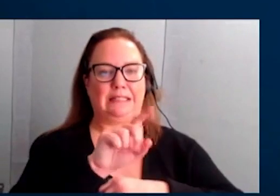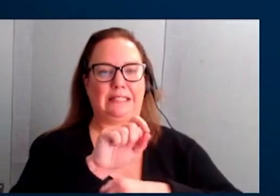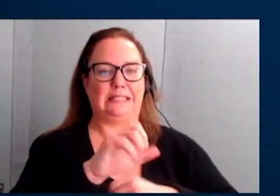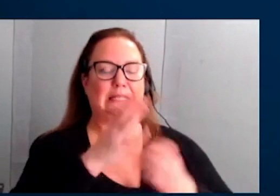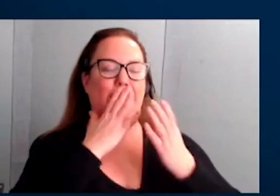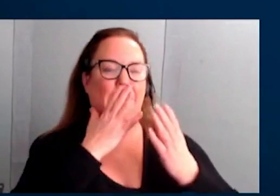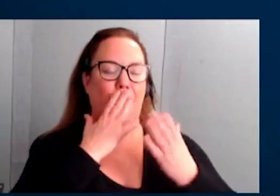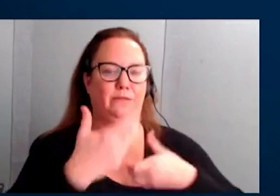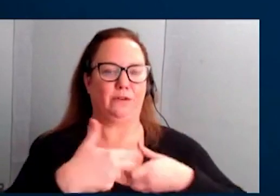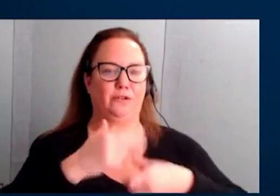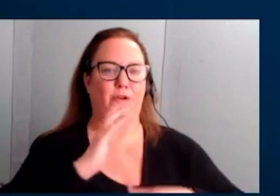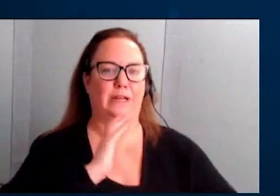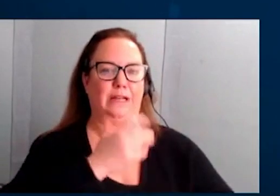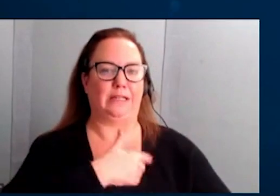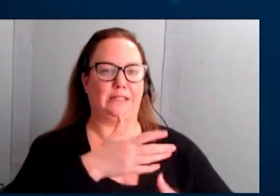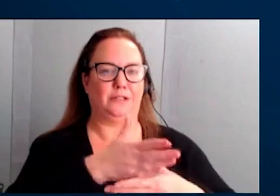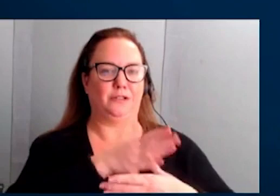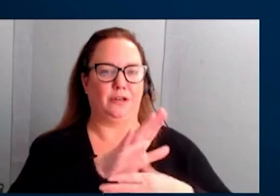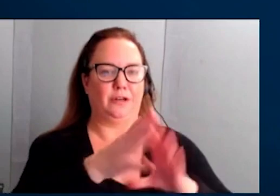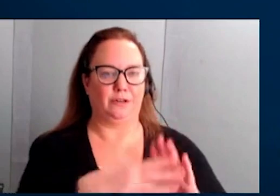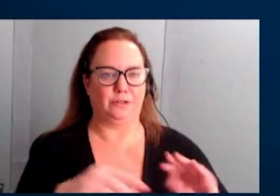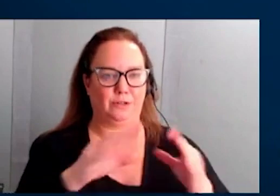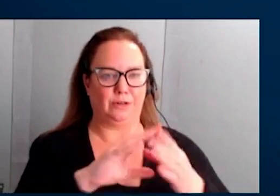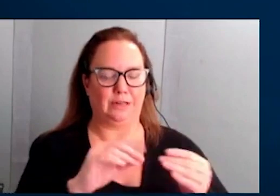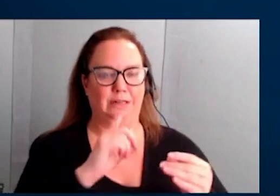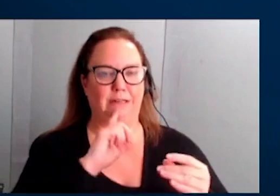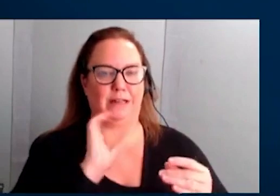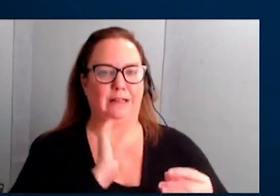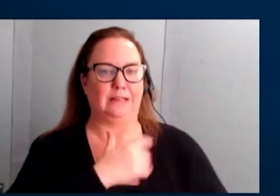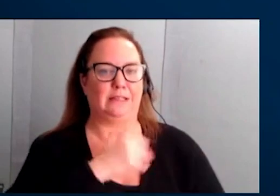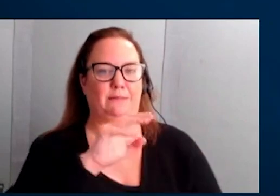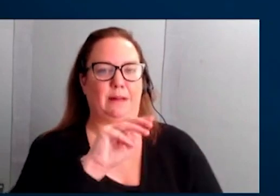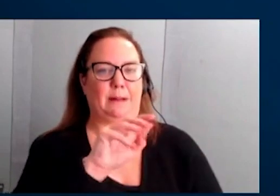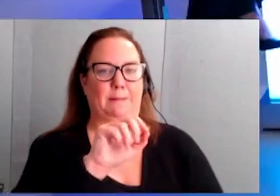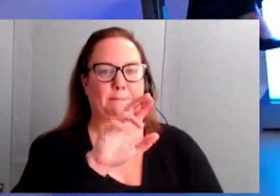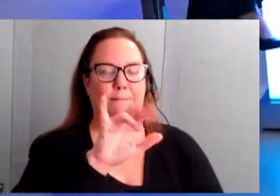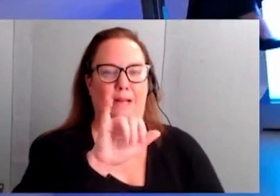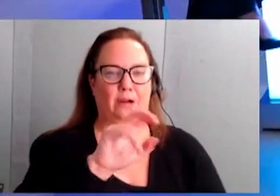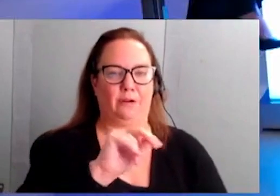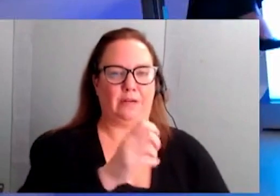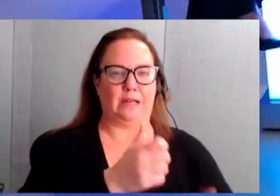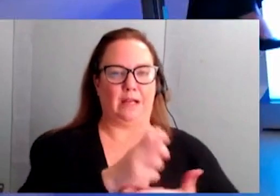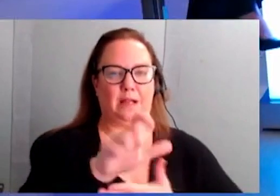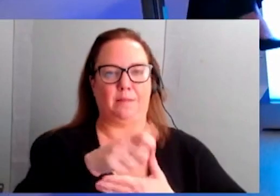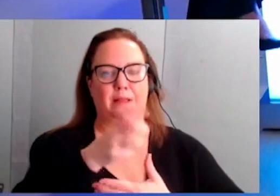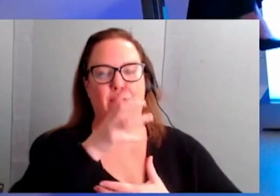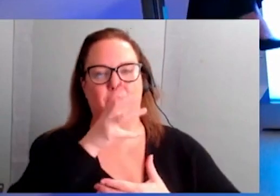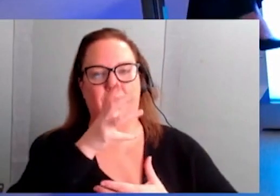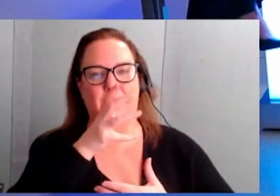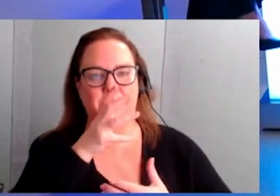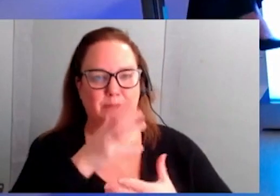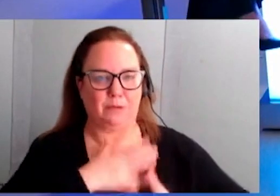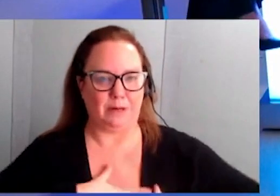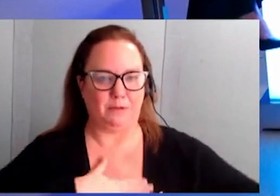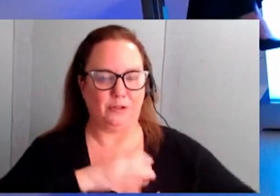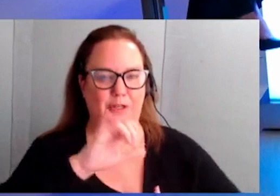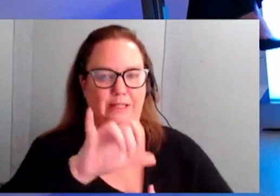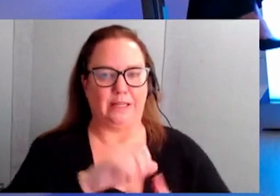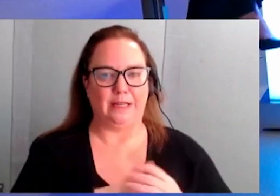with us and sharing your story and telling us about Marin and what you are doing to help other moms going through the same thing. So we appreciate that.